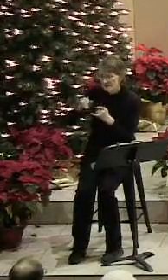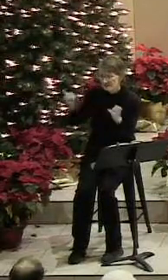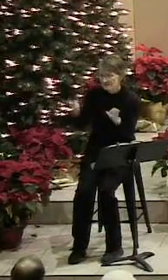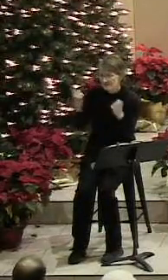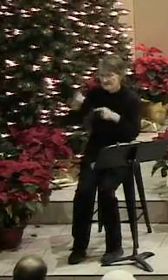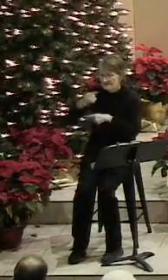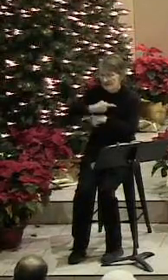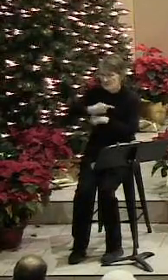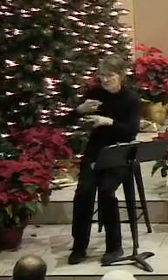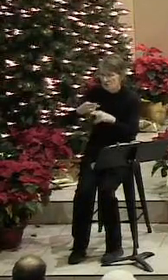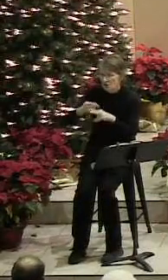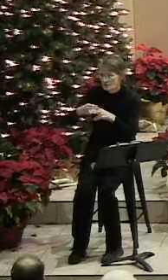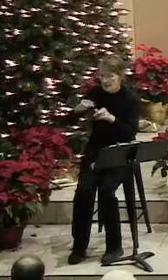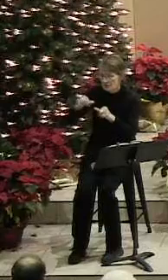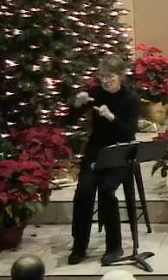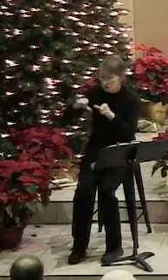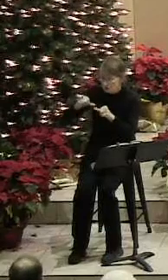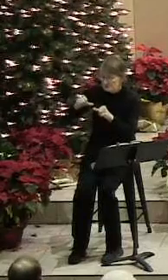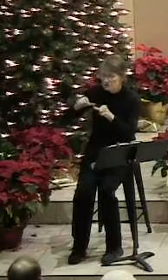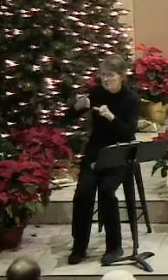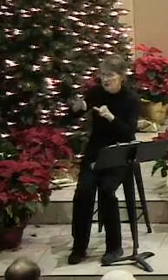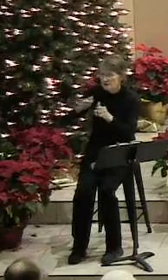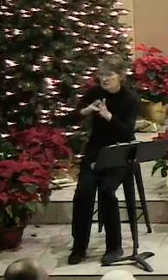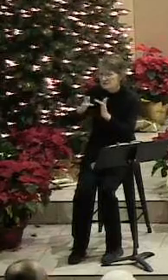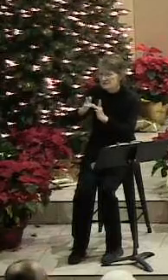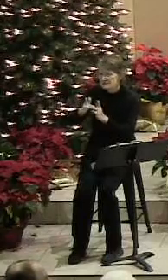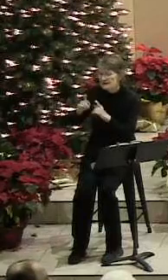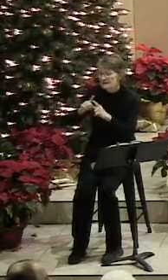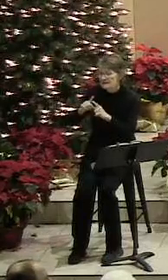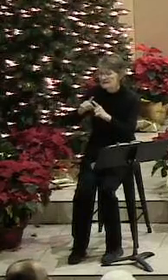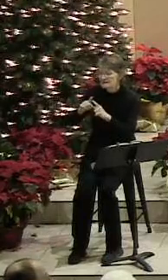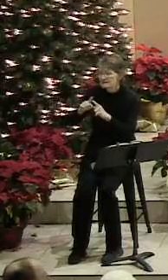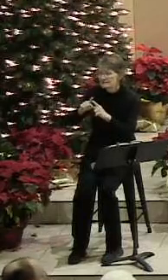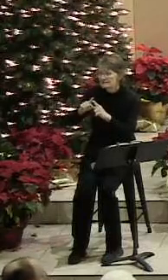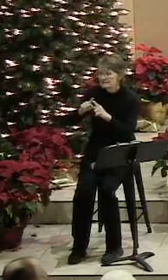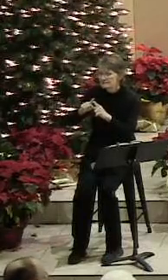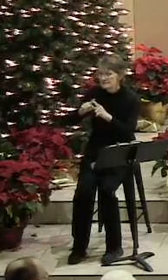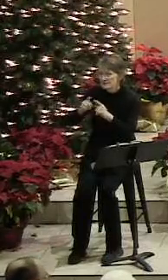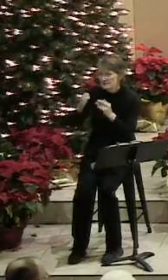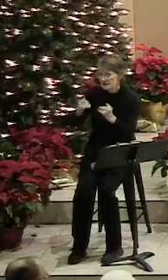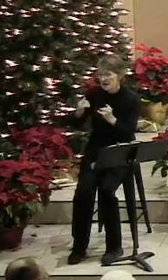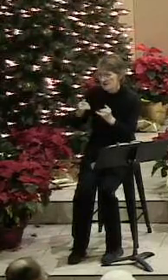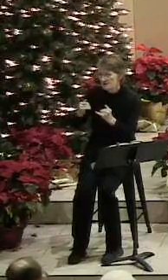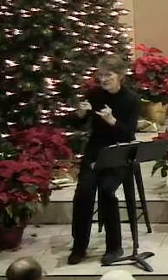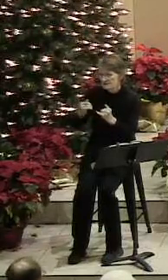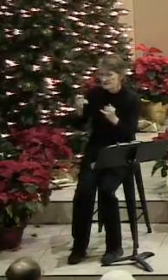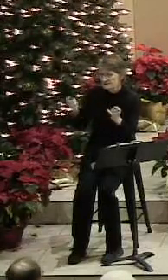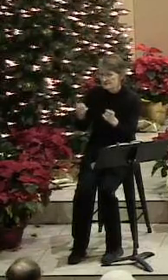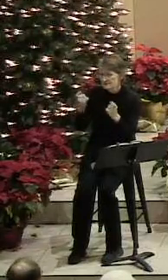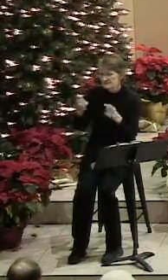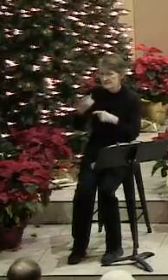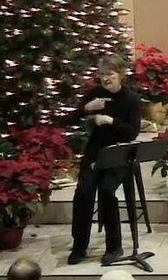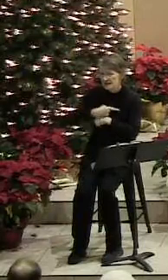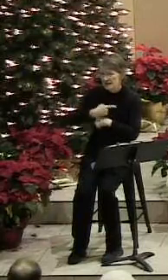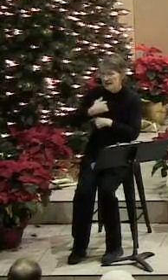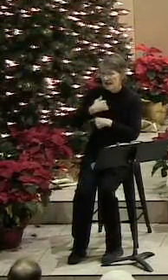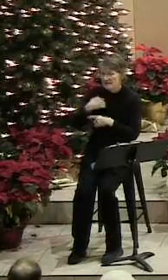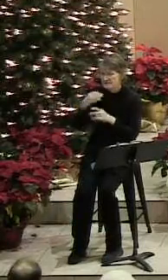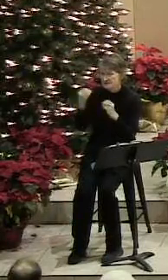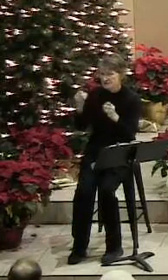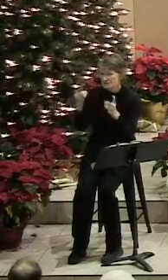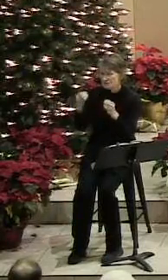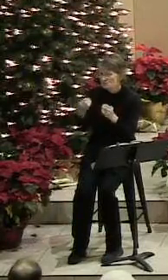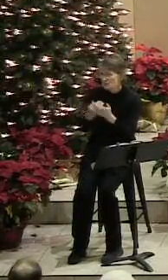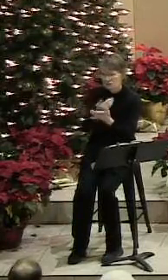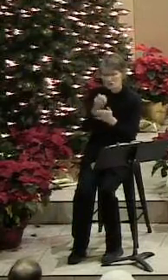of Jesus. So, on the one hand, this feast day has nothing to do with New Year's. But